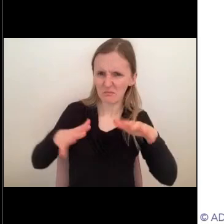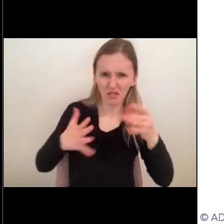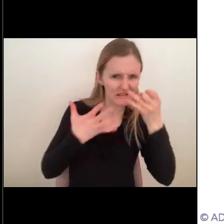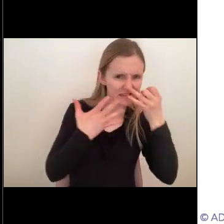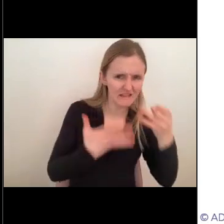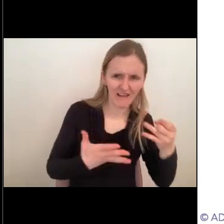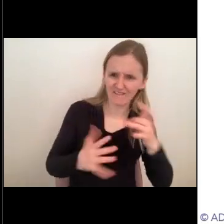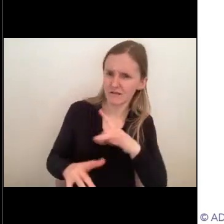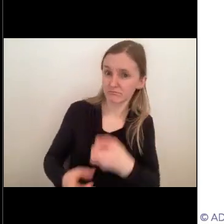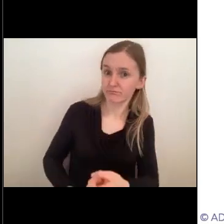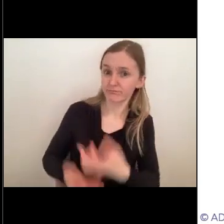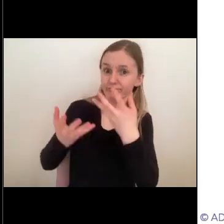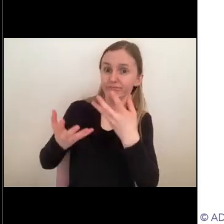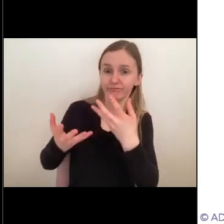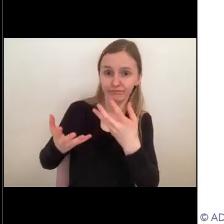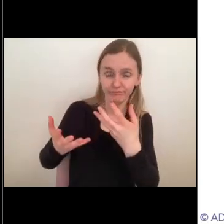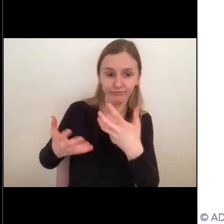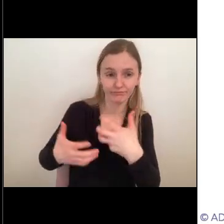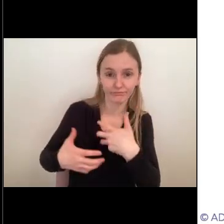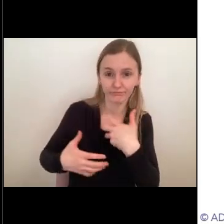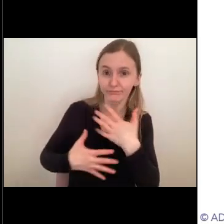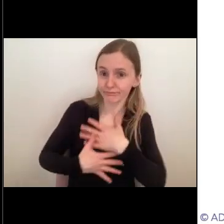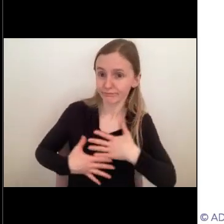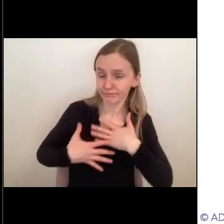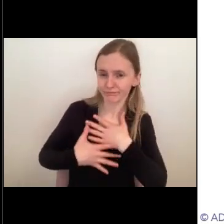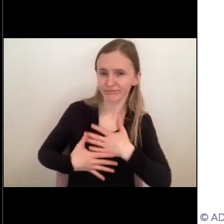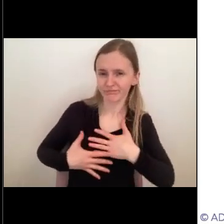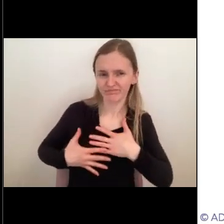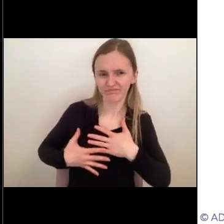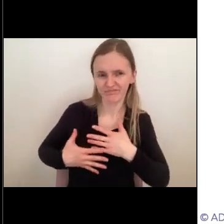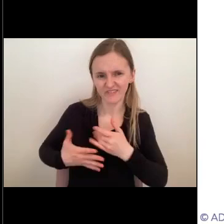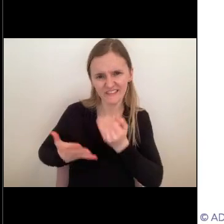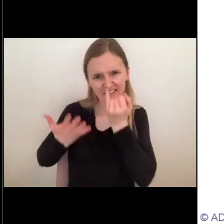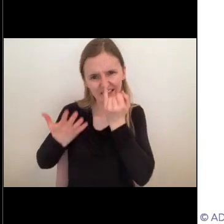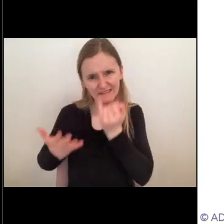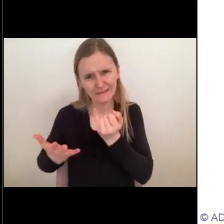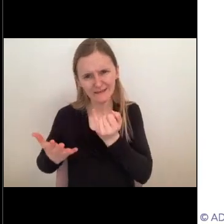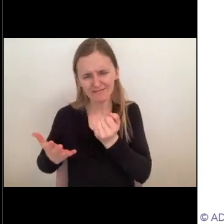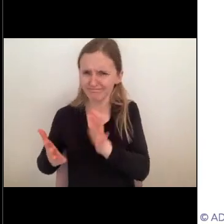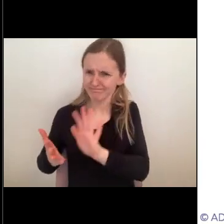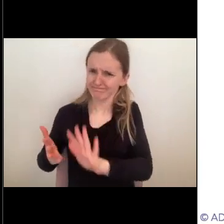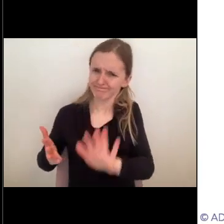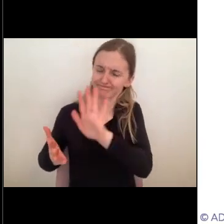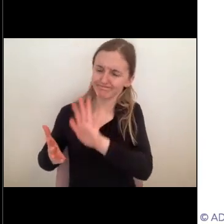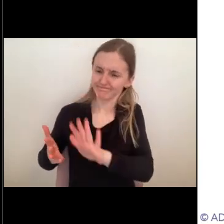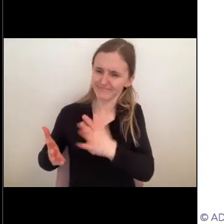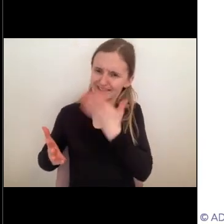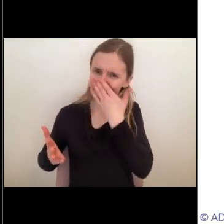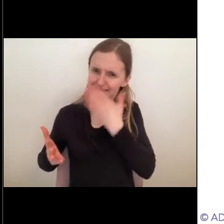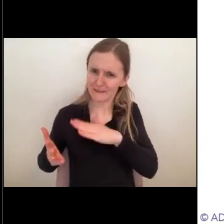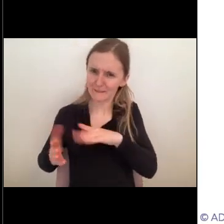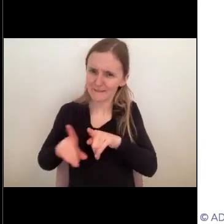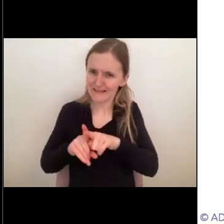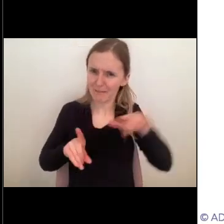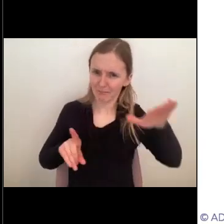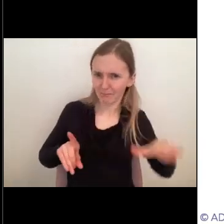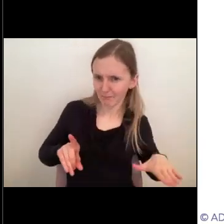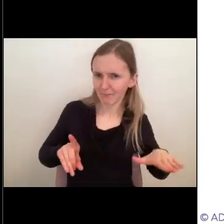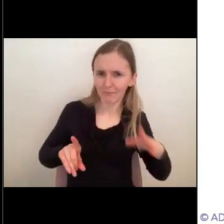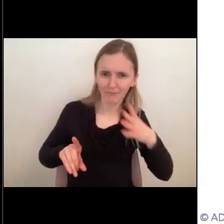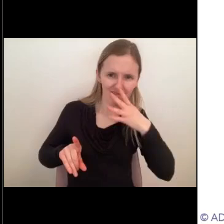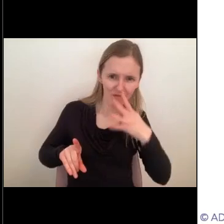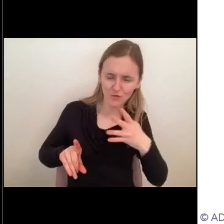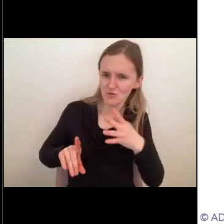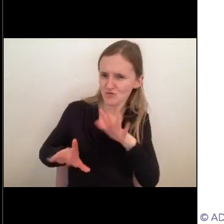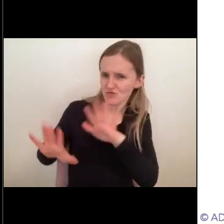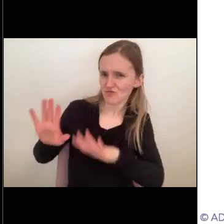For your 6-year-olds, so their emotional responses seem to be that of more of a much younger child, of a 4-year-old. So